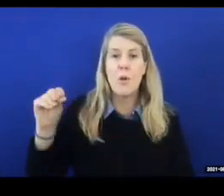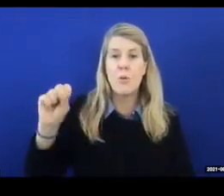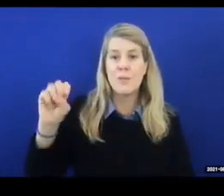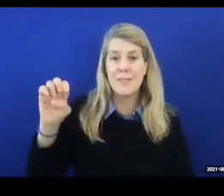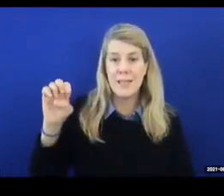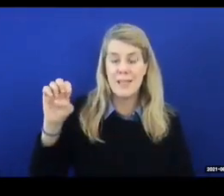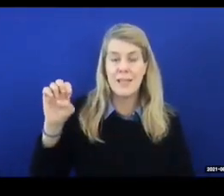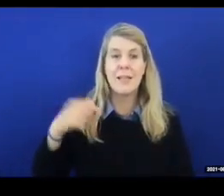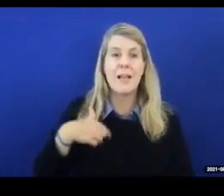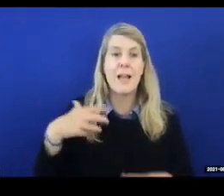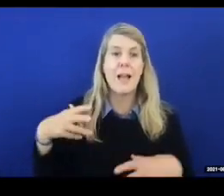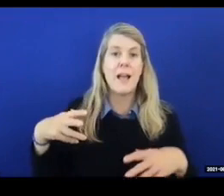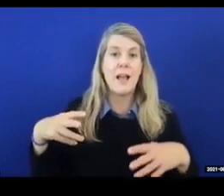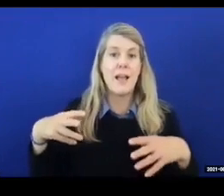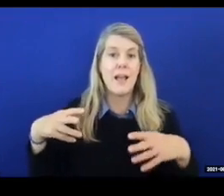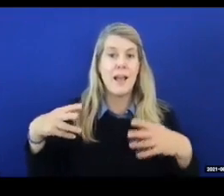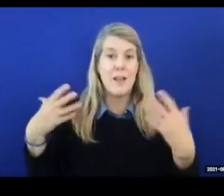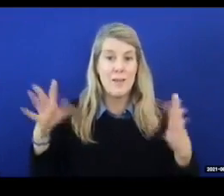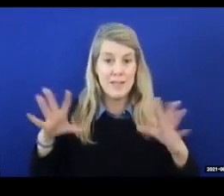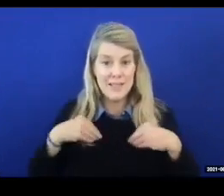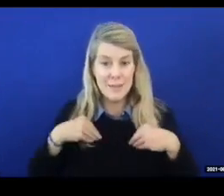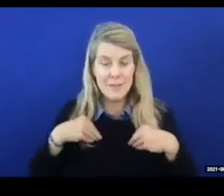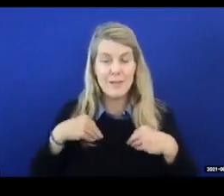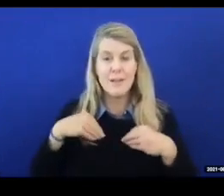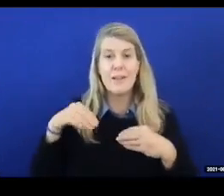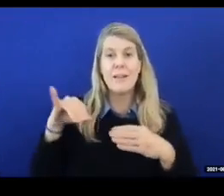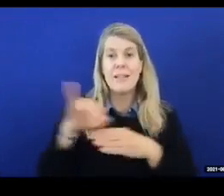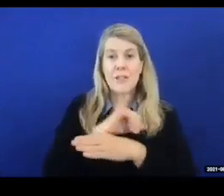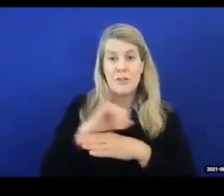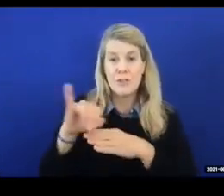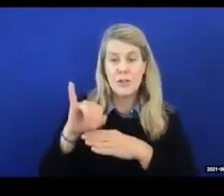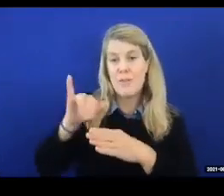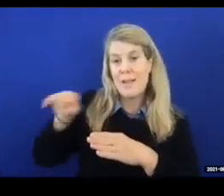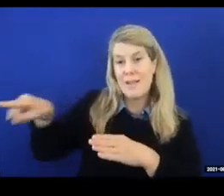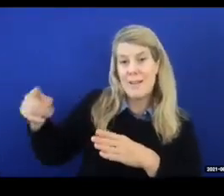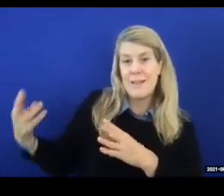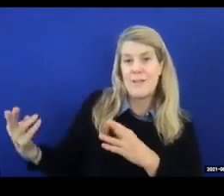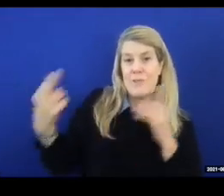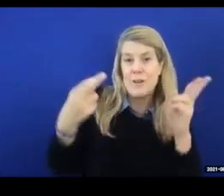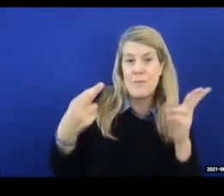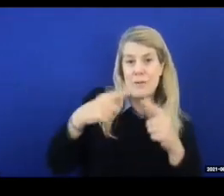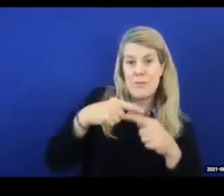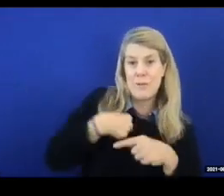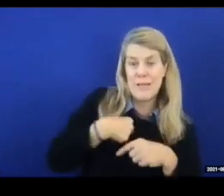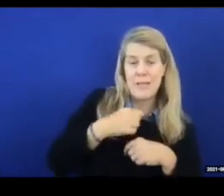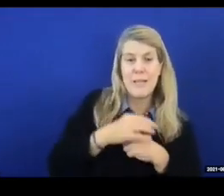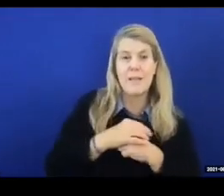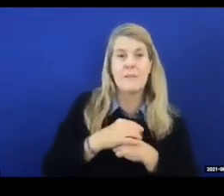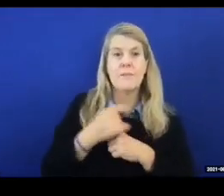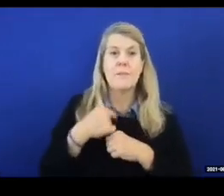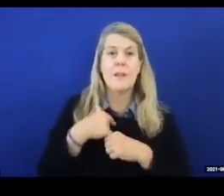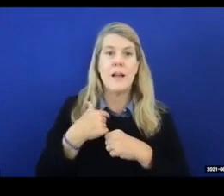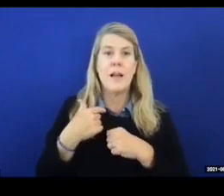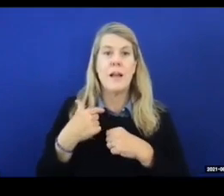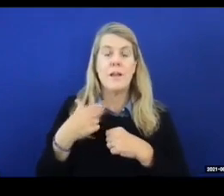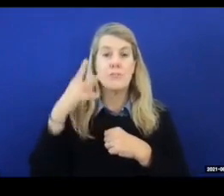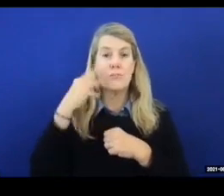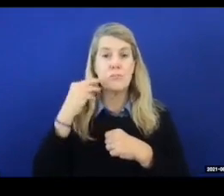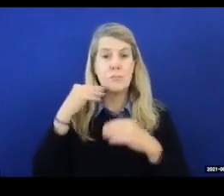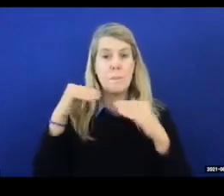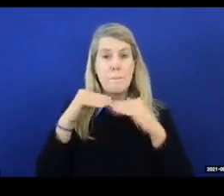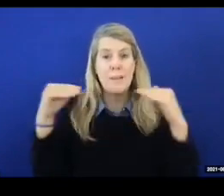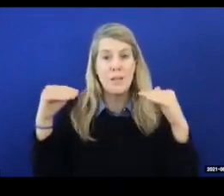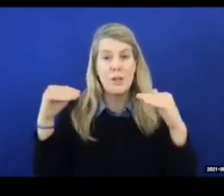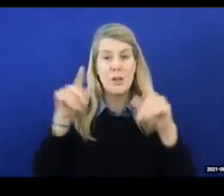I got actually accepted to the internship that Jose recommended. I got an experience with peers,